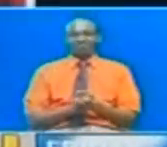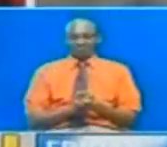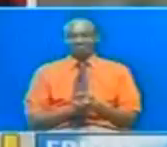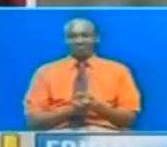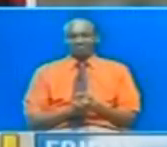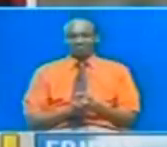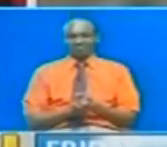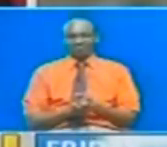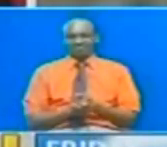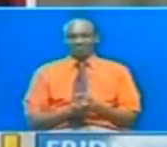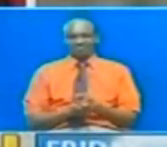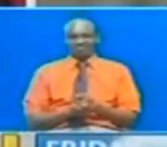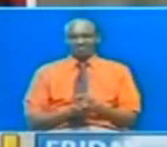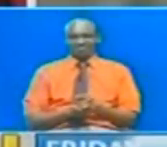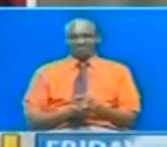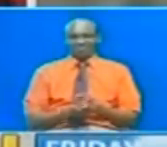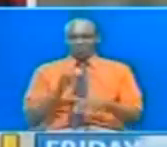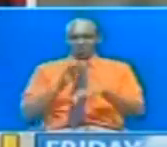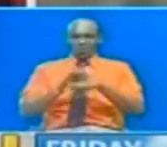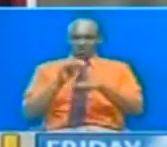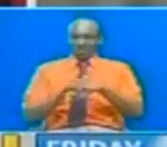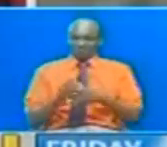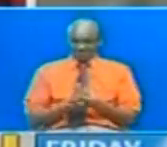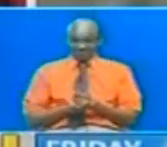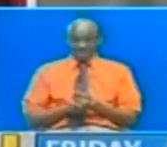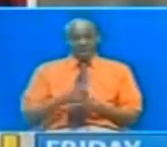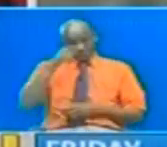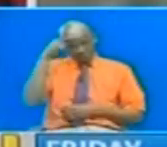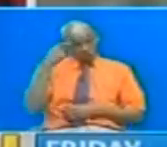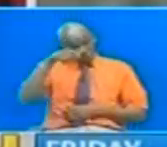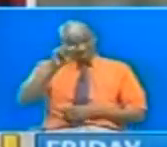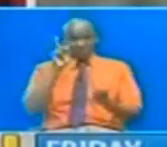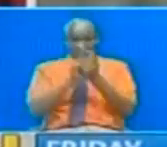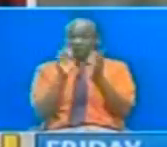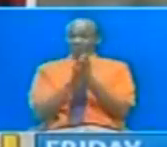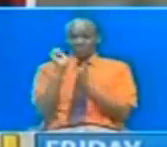And yeah, that is good. So because we meet President Uhuru